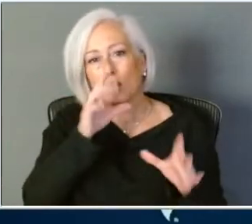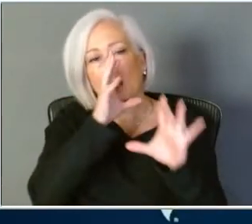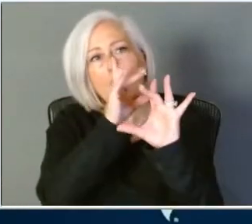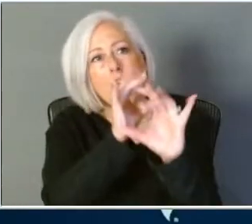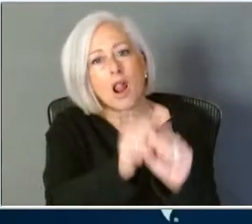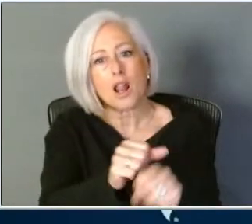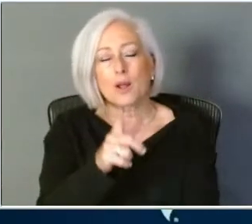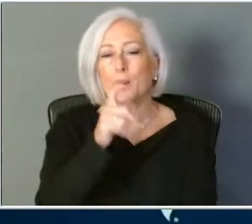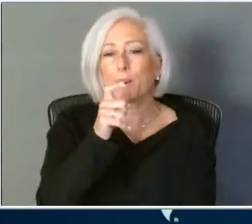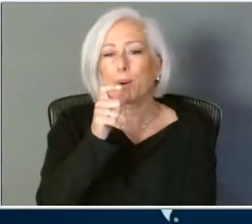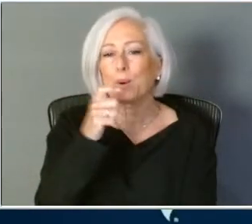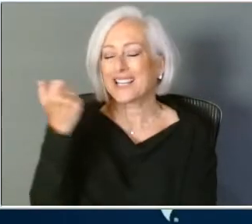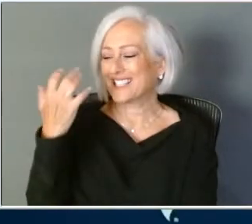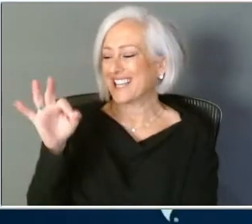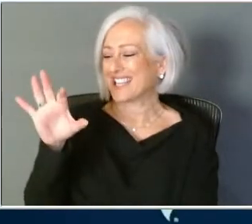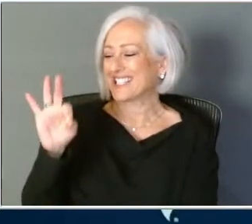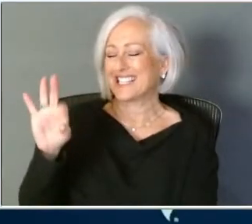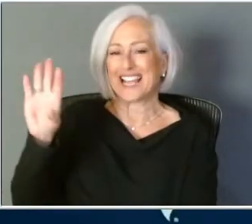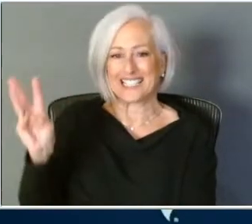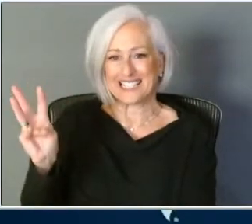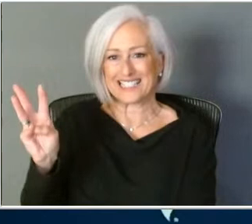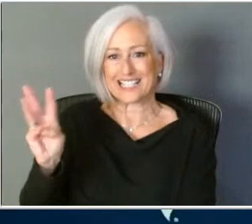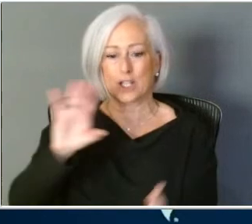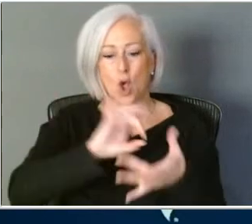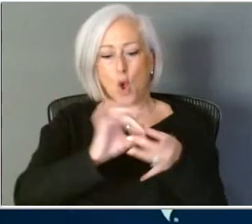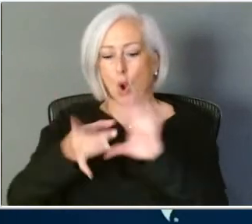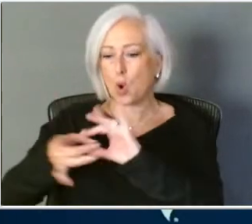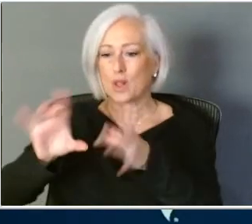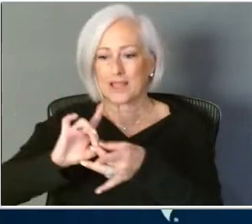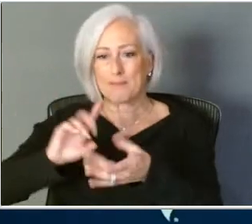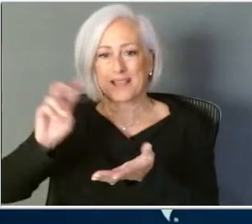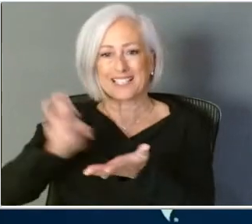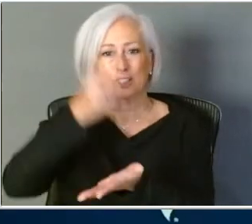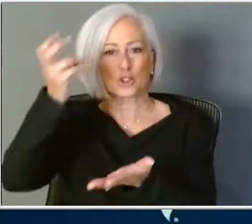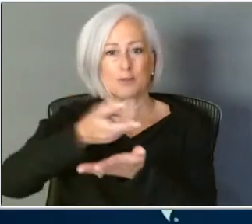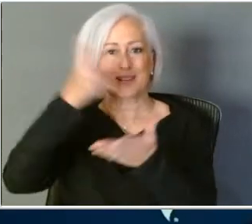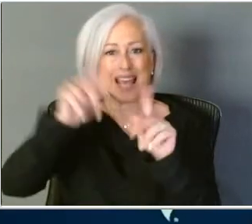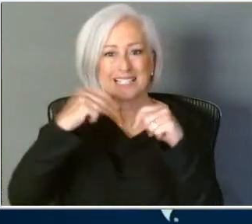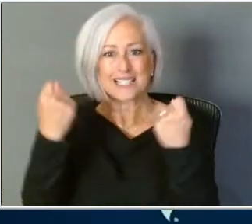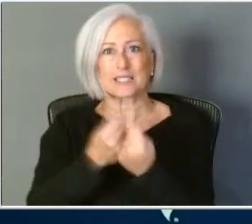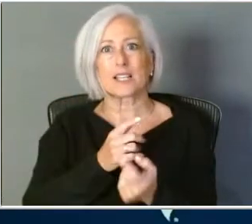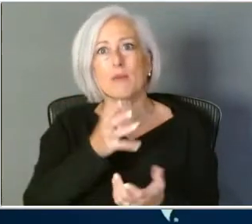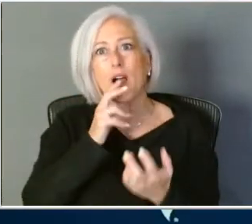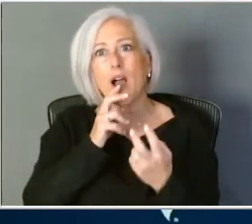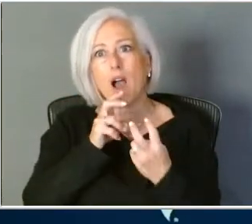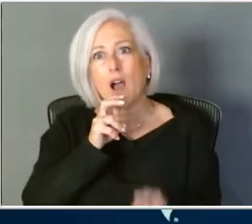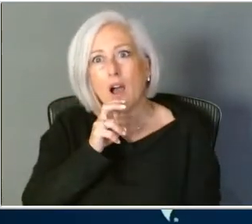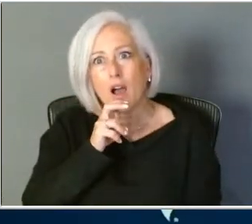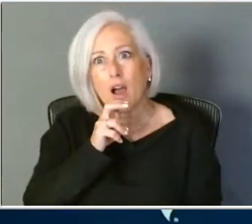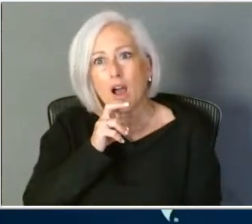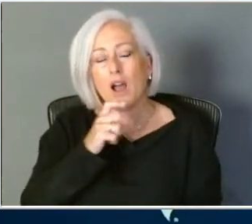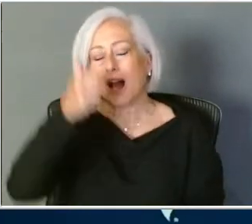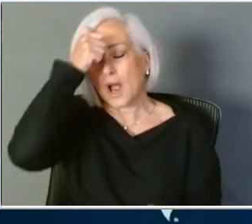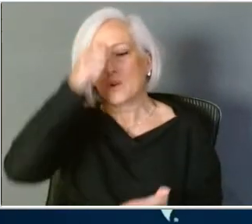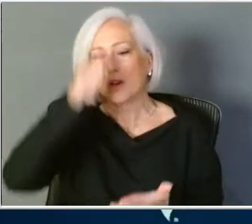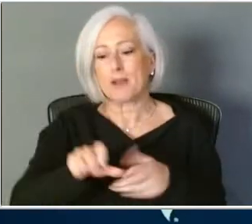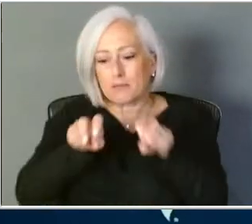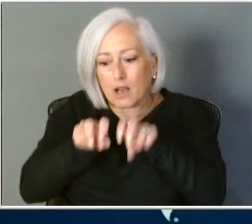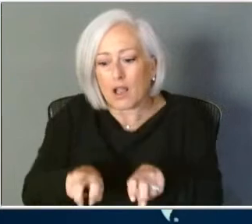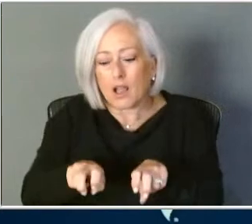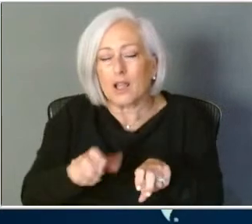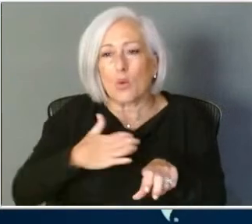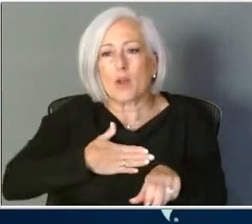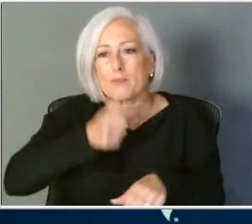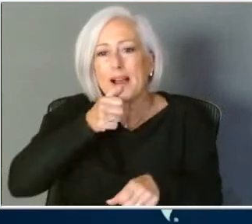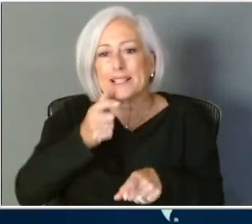Olympic squad. Oh, yeah. You remember the gymnastics team? Like, I remember sitting on my couch with my sister watching that and